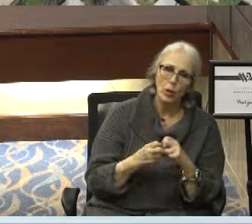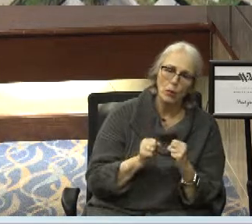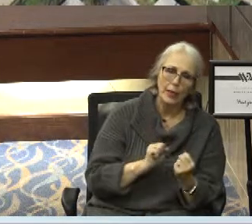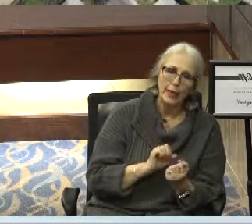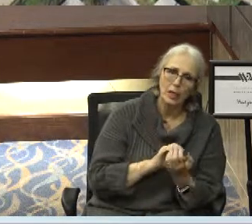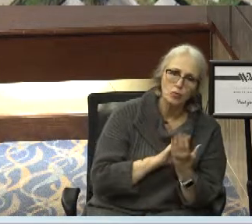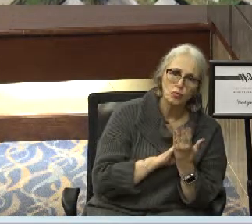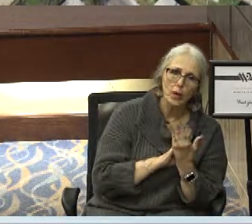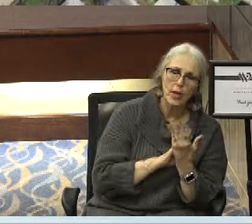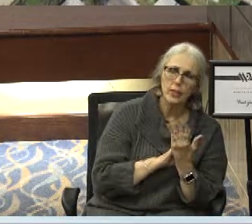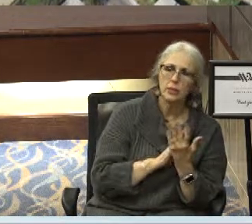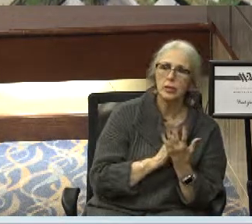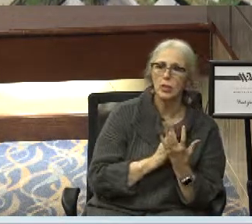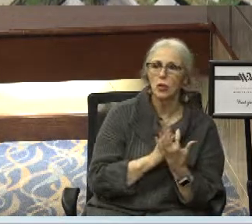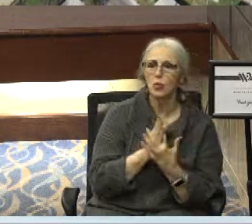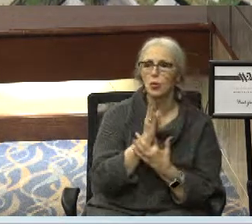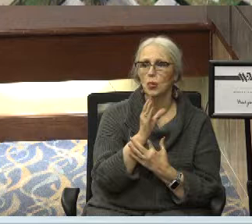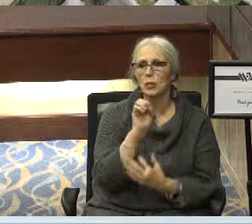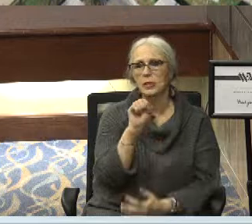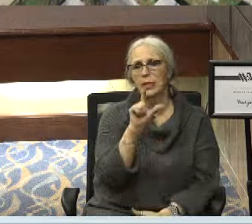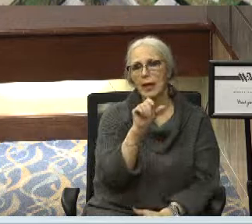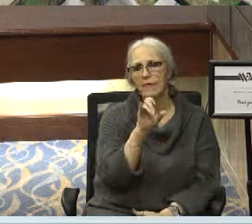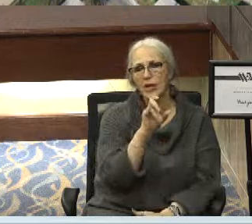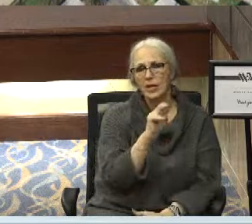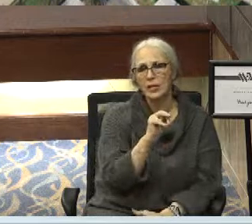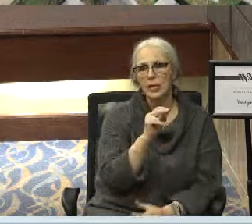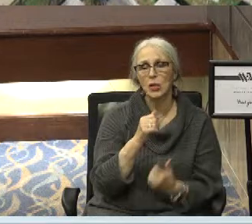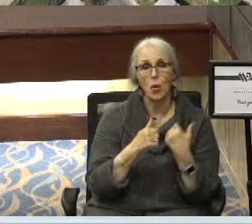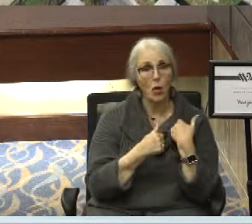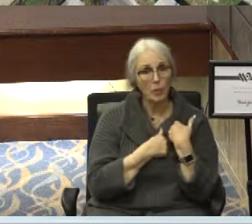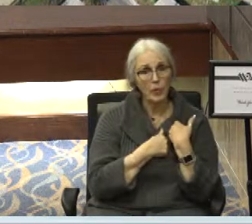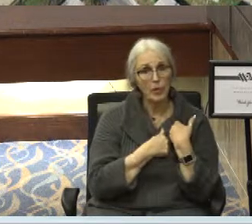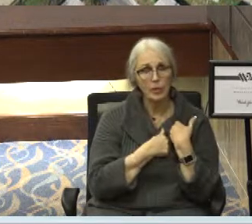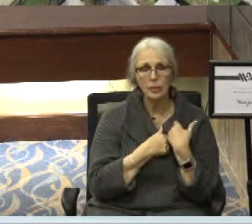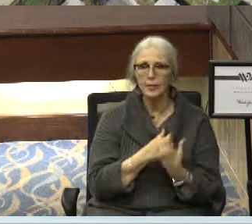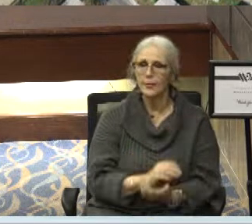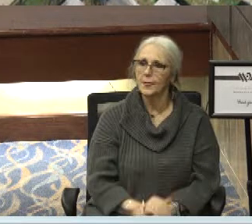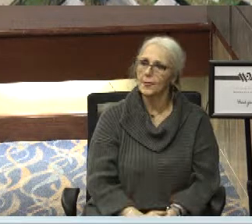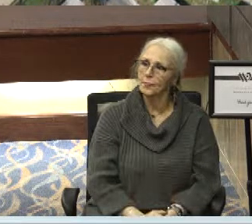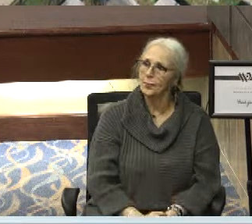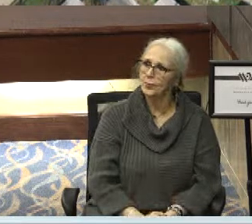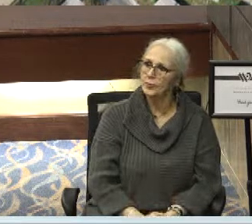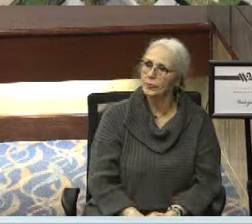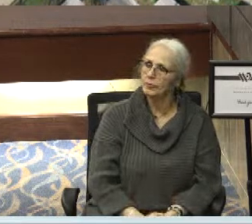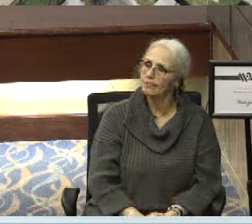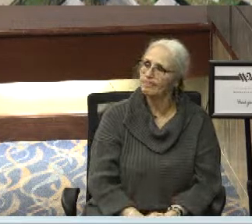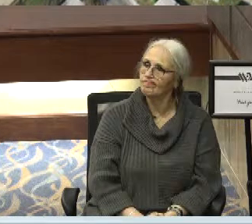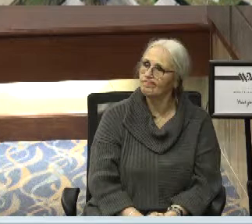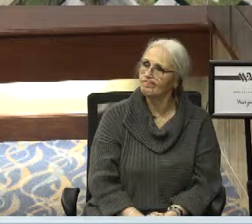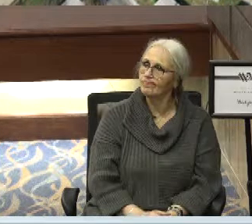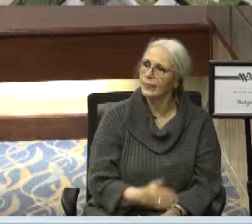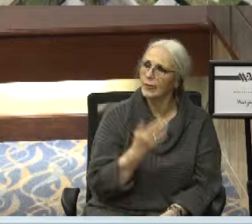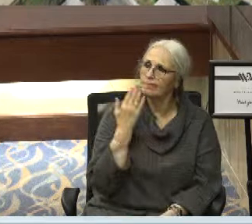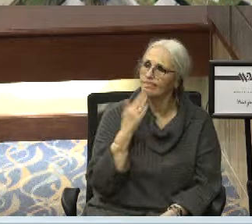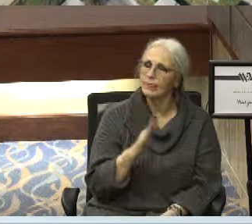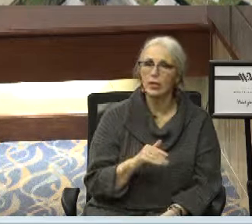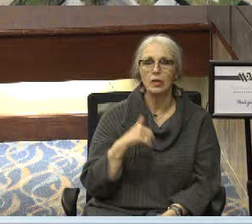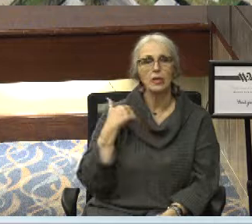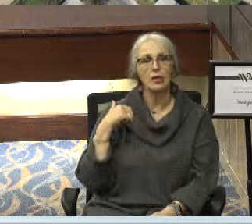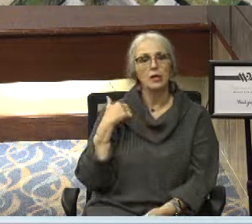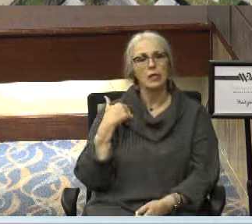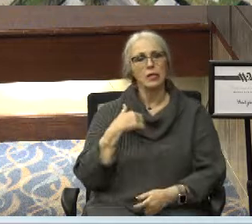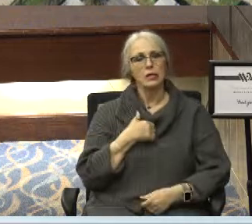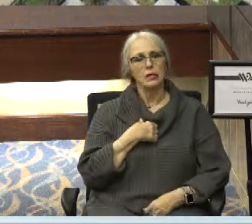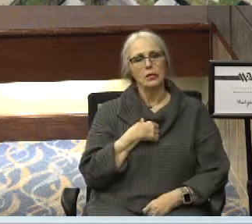the Salvation Army folks. Clint, I'm not sure, but. Sure. Why